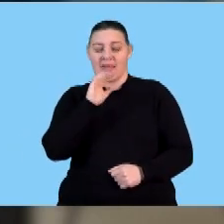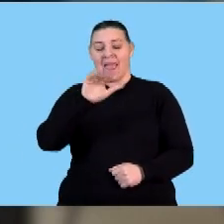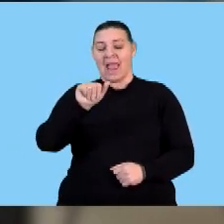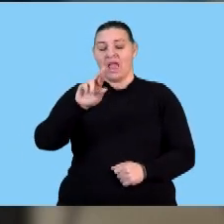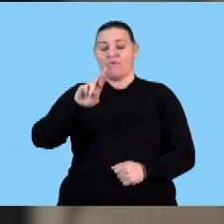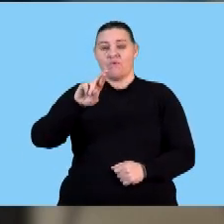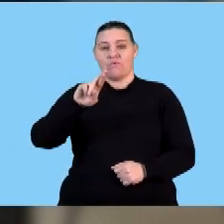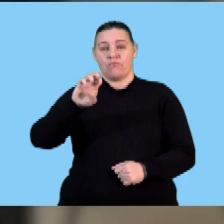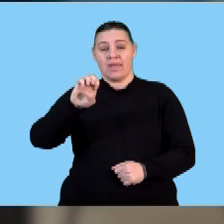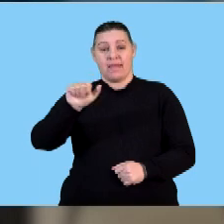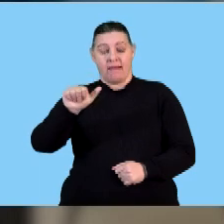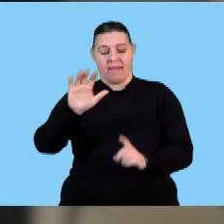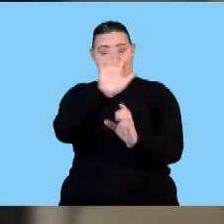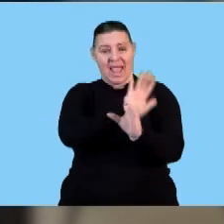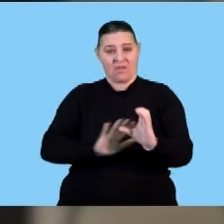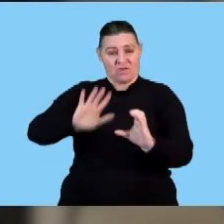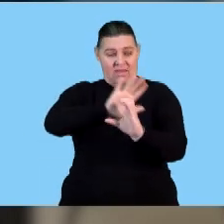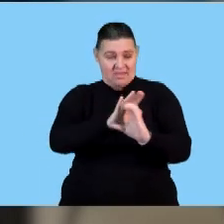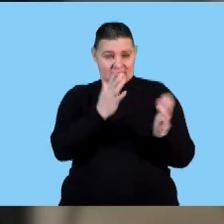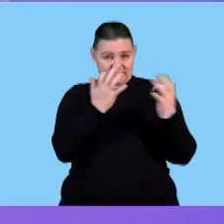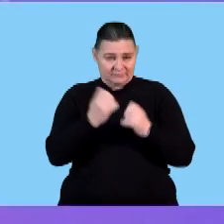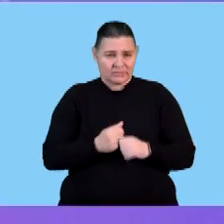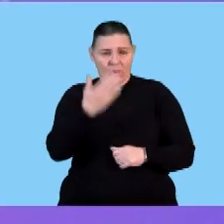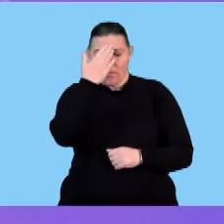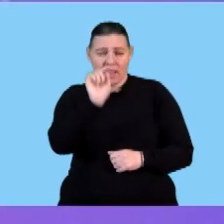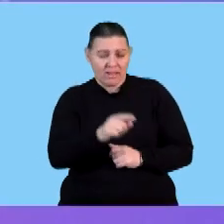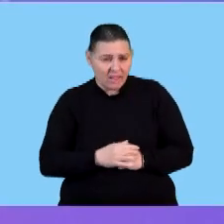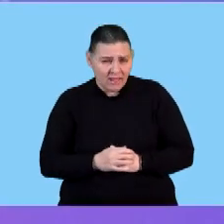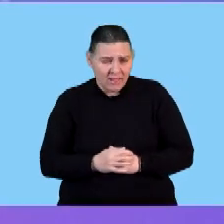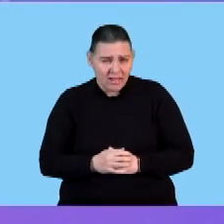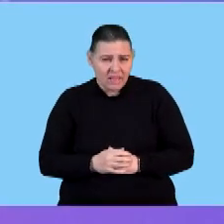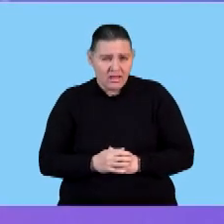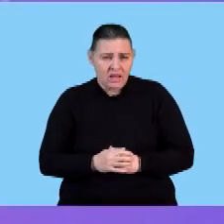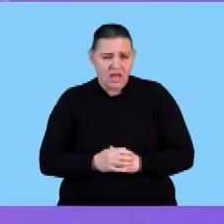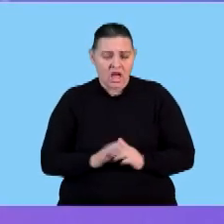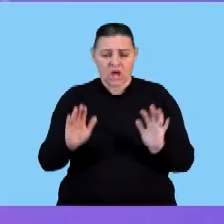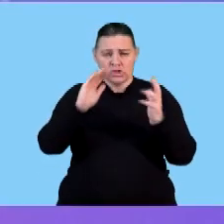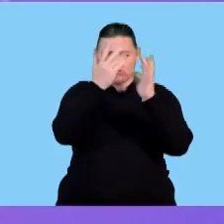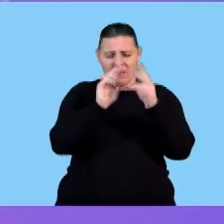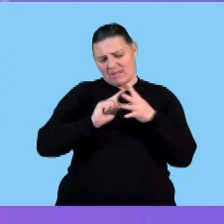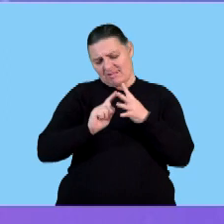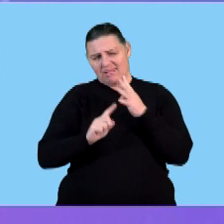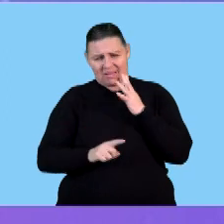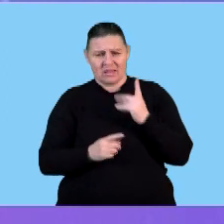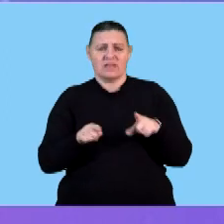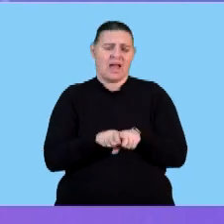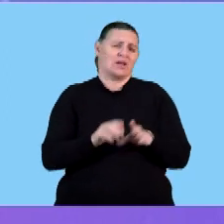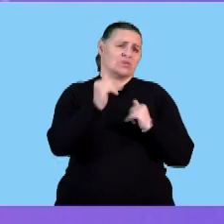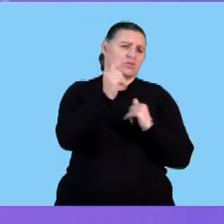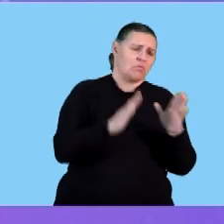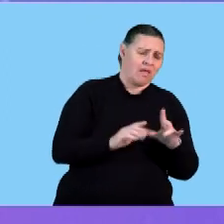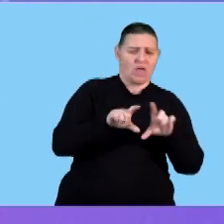it. So, did you know that among all regular shapes, so